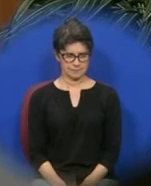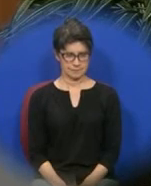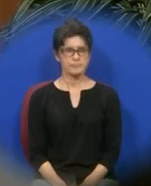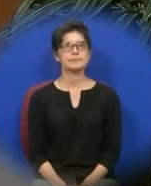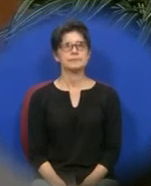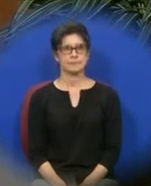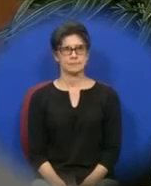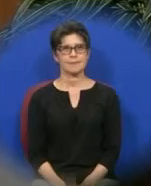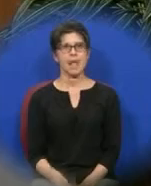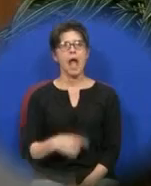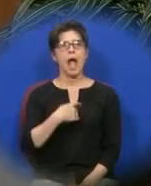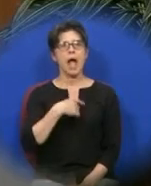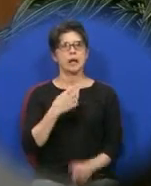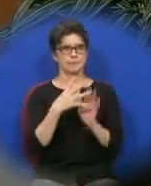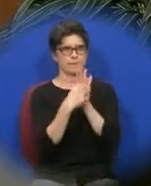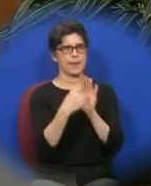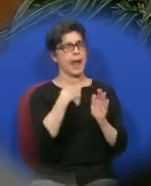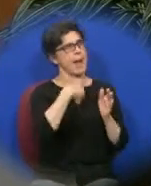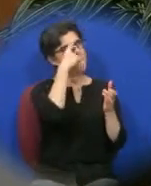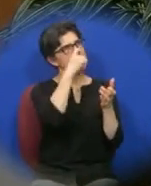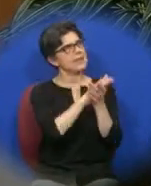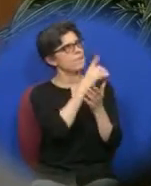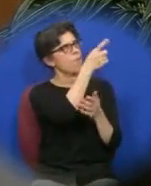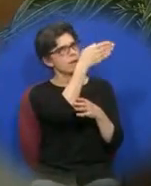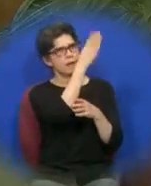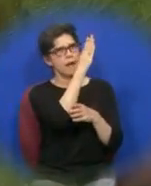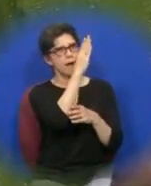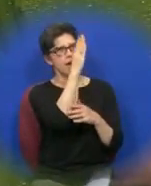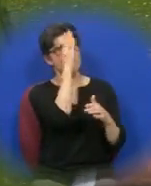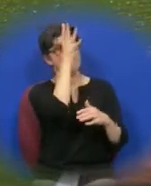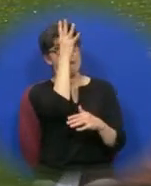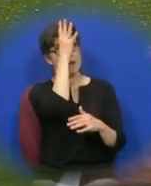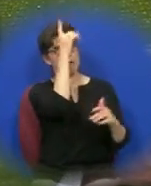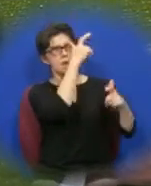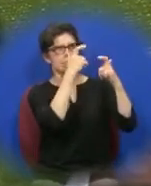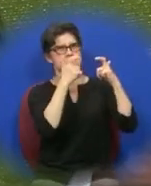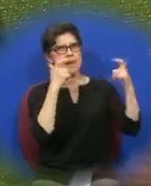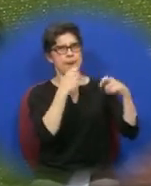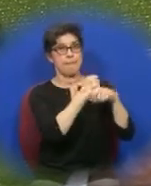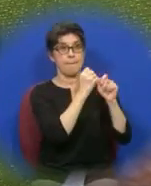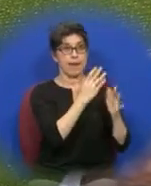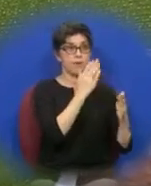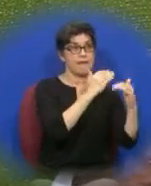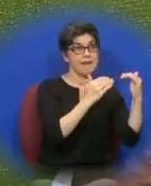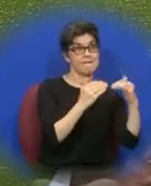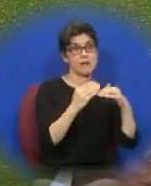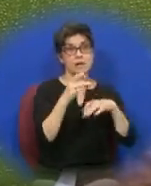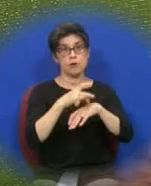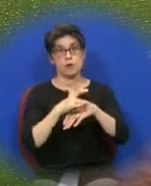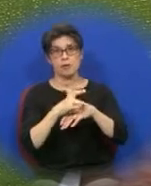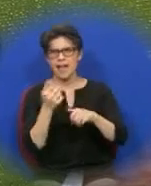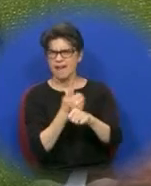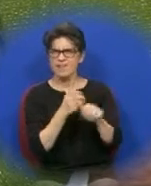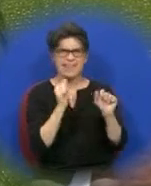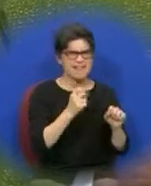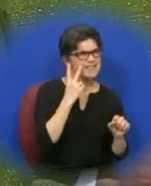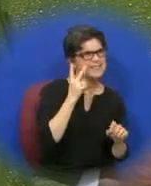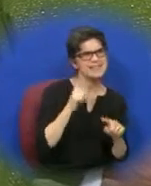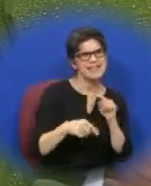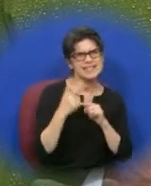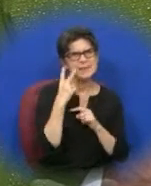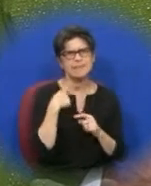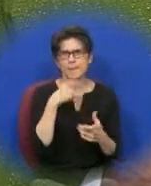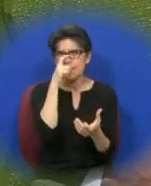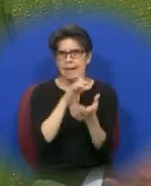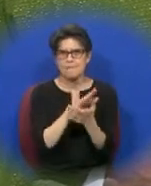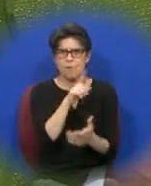I believe in one God, the Father Almighty, maker of heaven and earth, of all things visible and invisible. I believe in